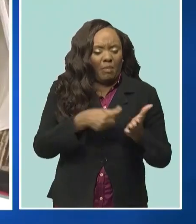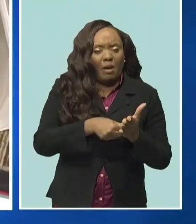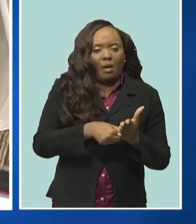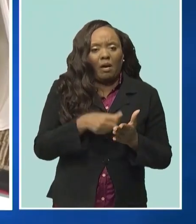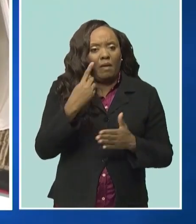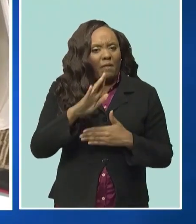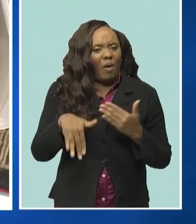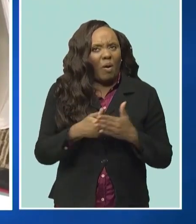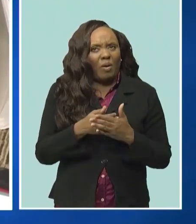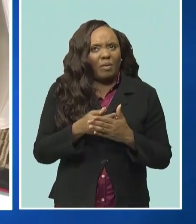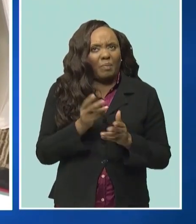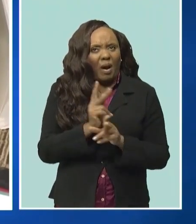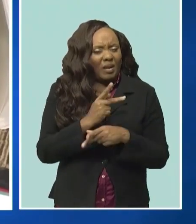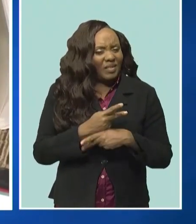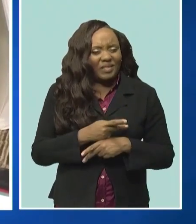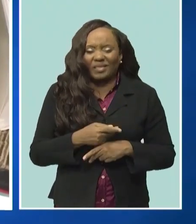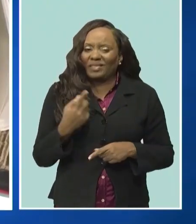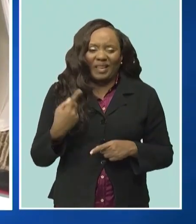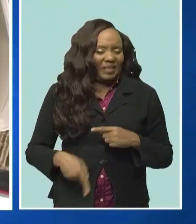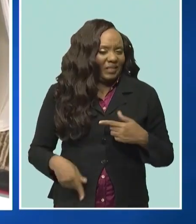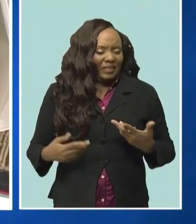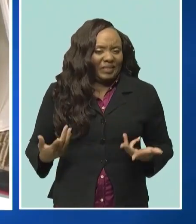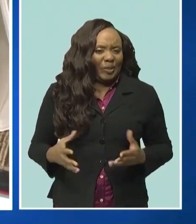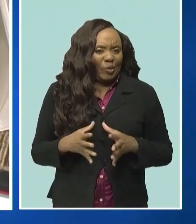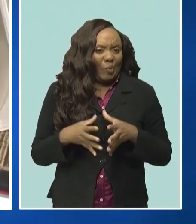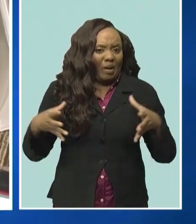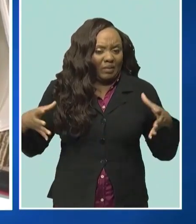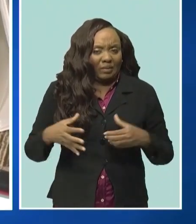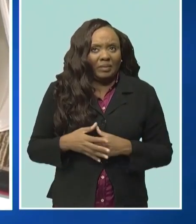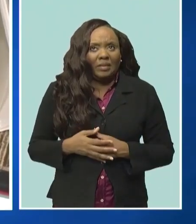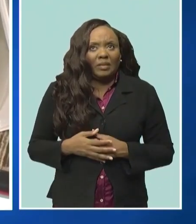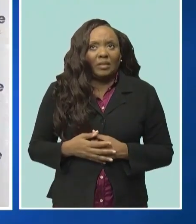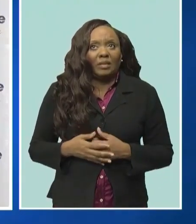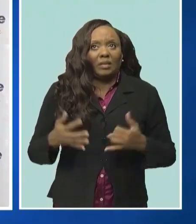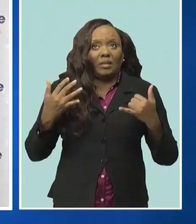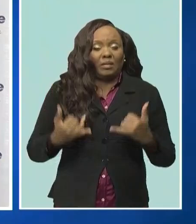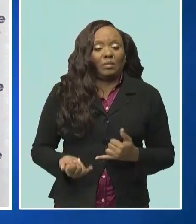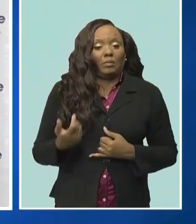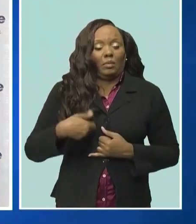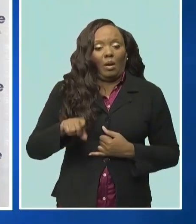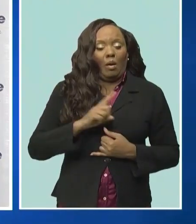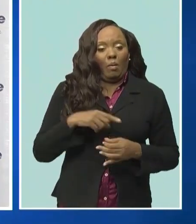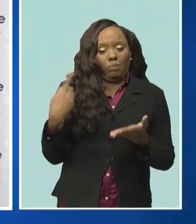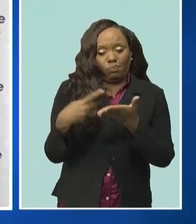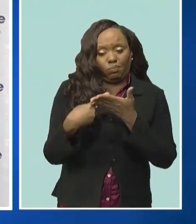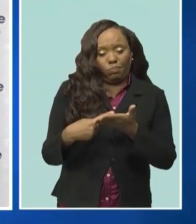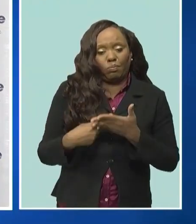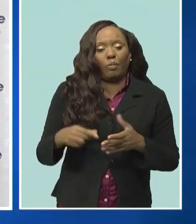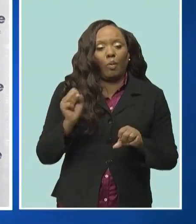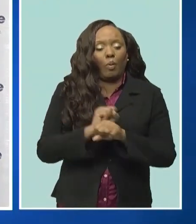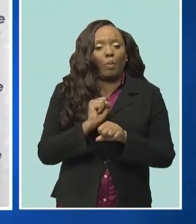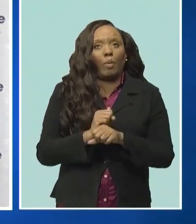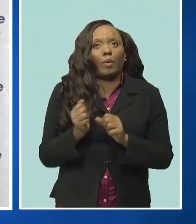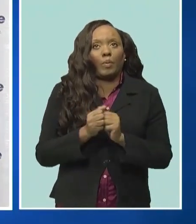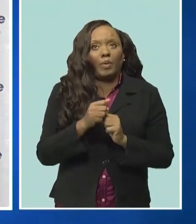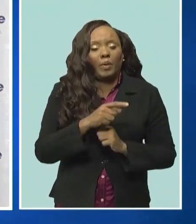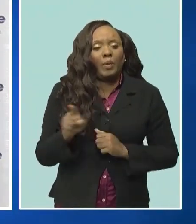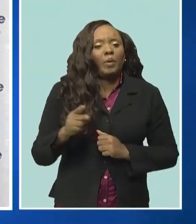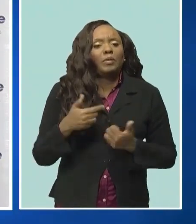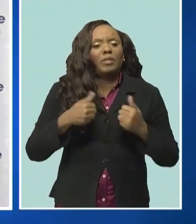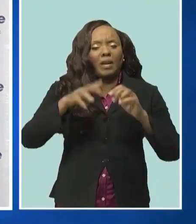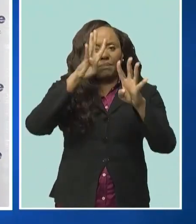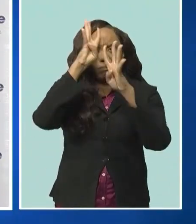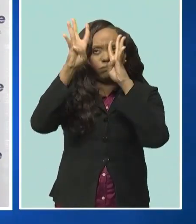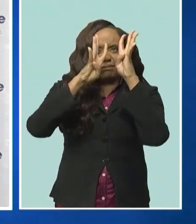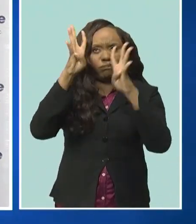solution. So together with the BNSI and the DCCA, we have to be able to work together with you to implement solutions that work